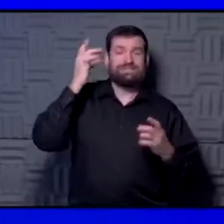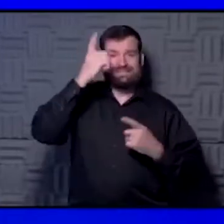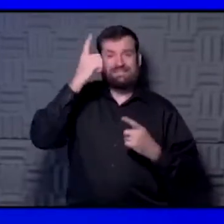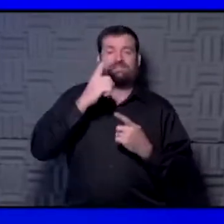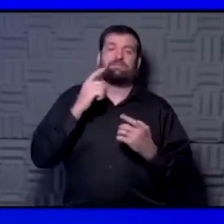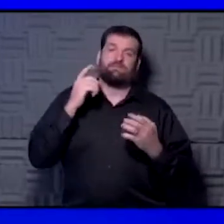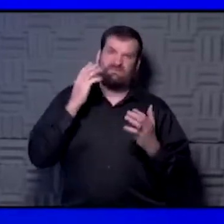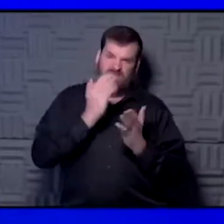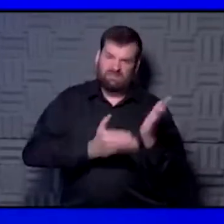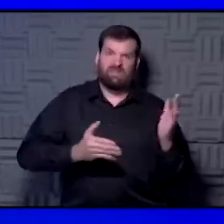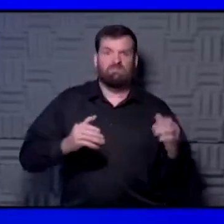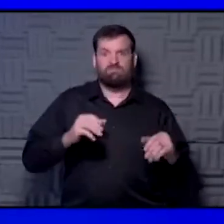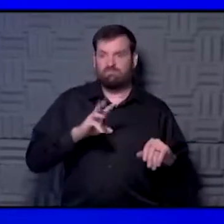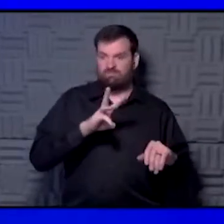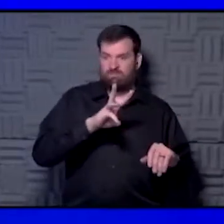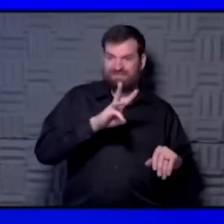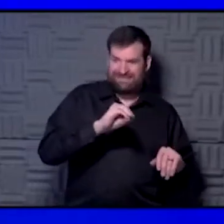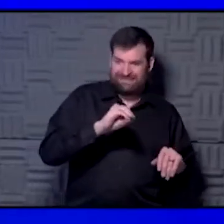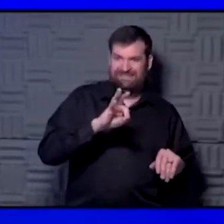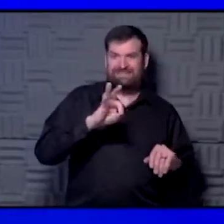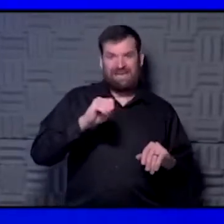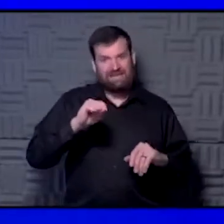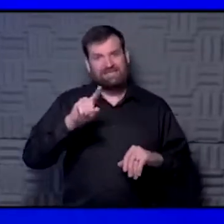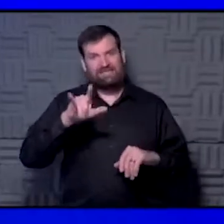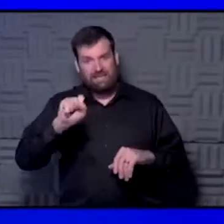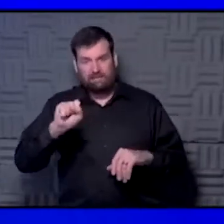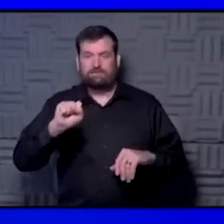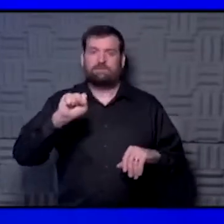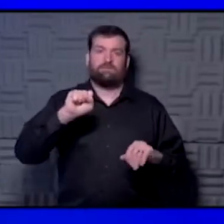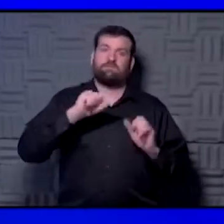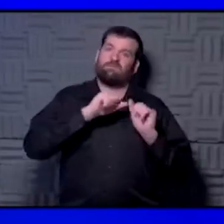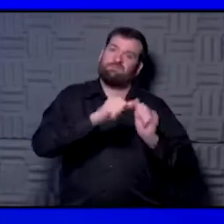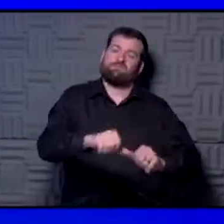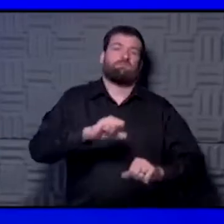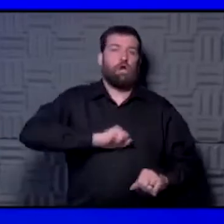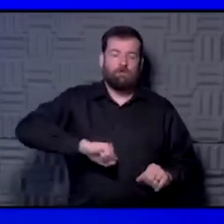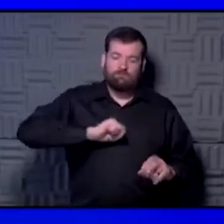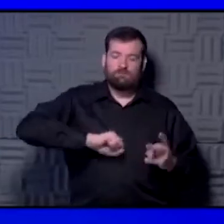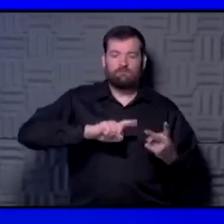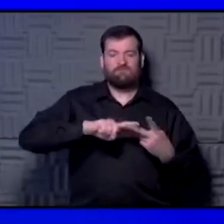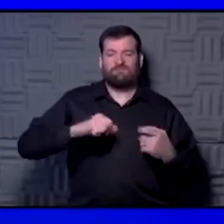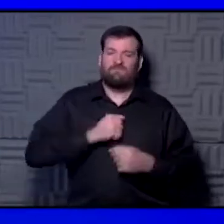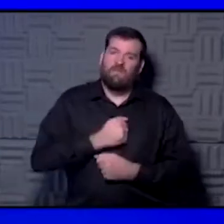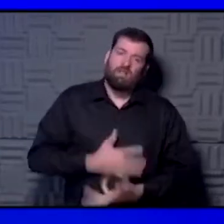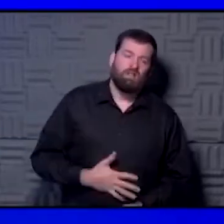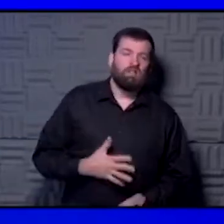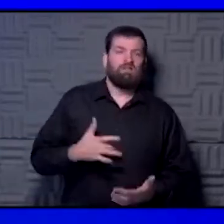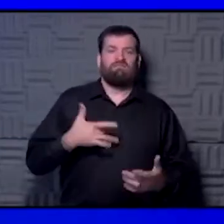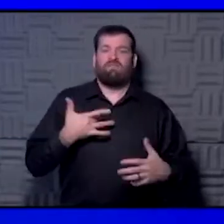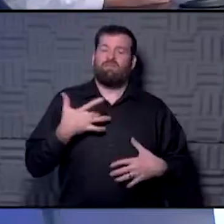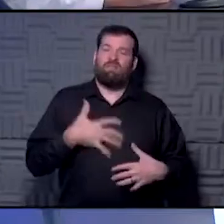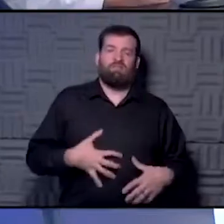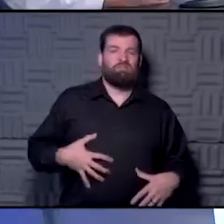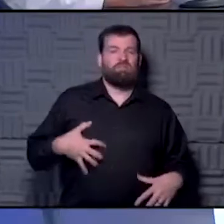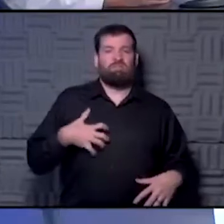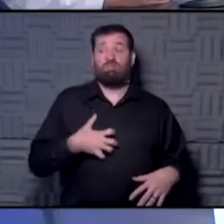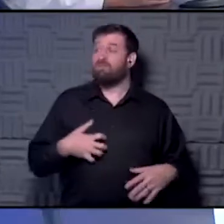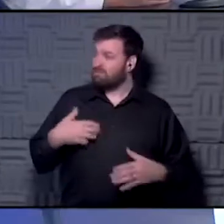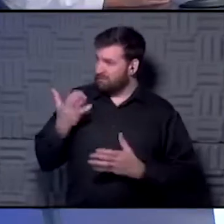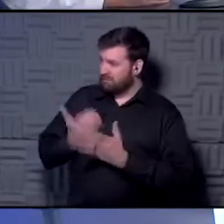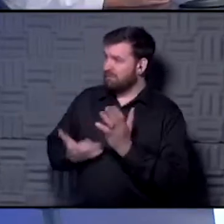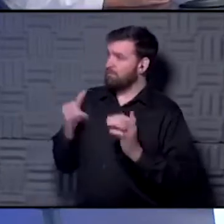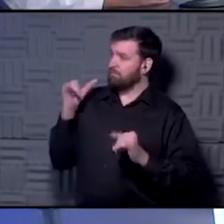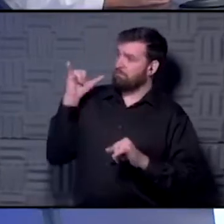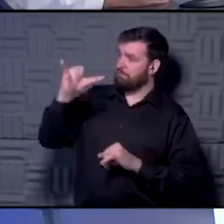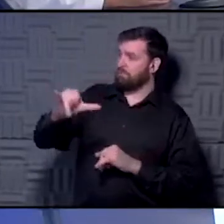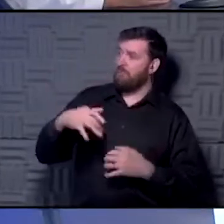lingering symptoms for 60 days, 90 days as well, such as cough, fatigue, malaise, just not feeling good. And some people may have permanent lung injury